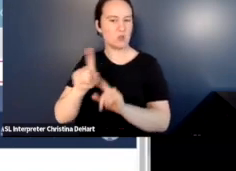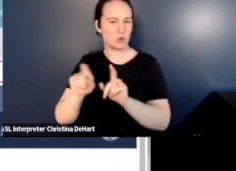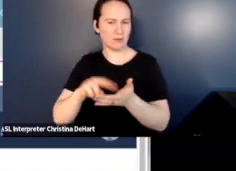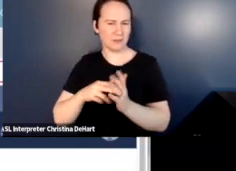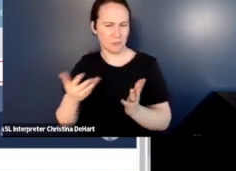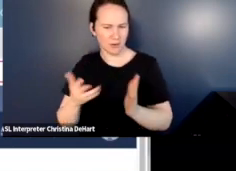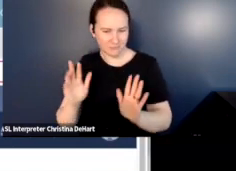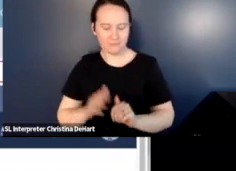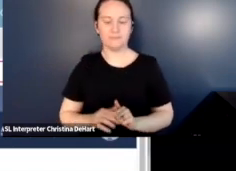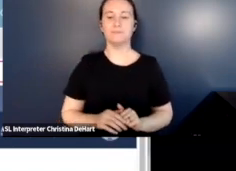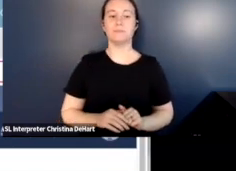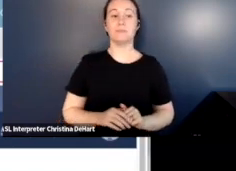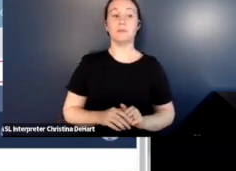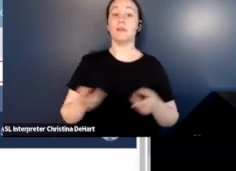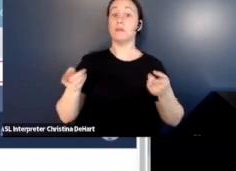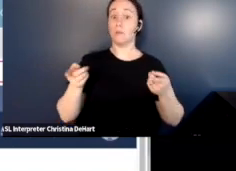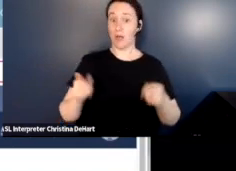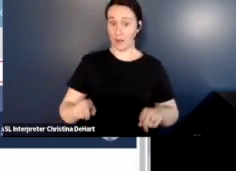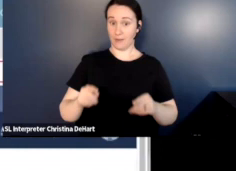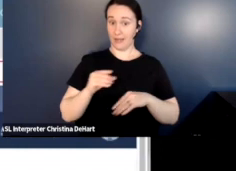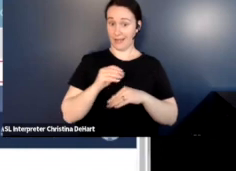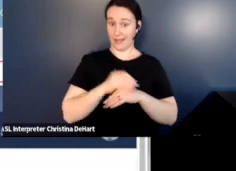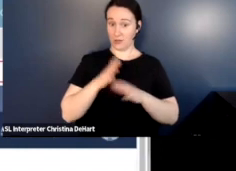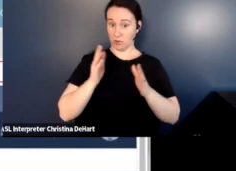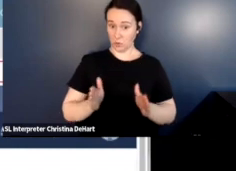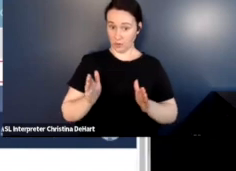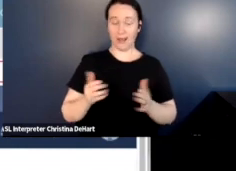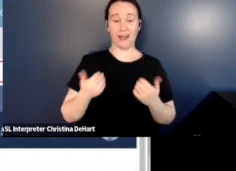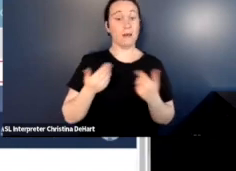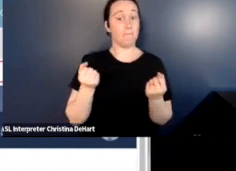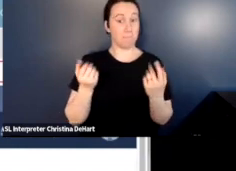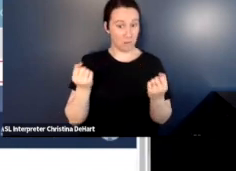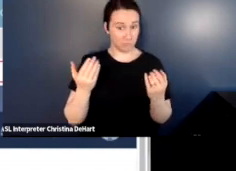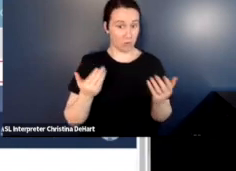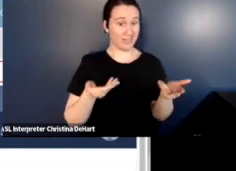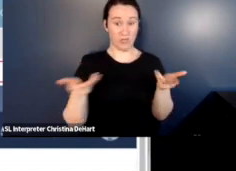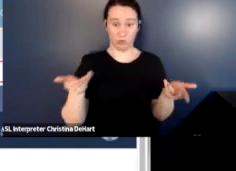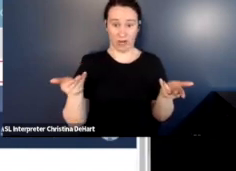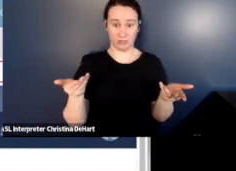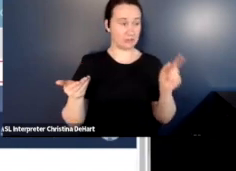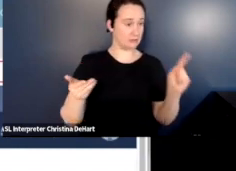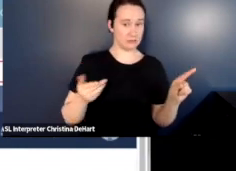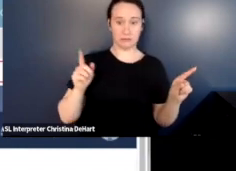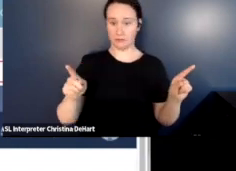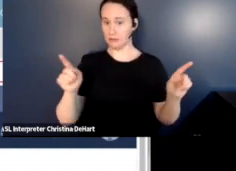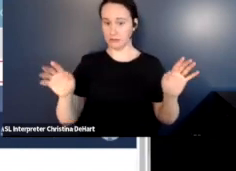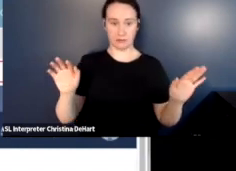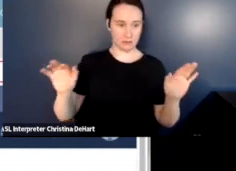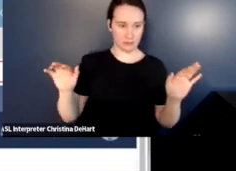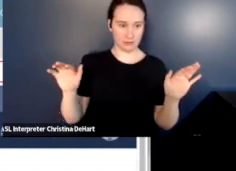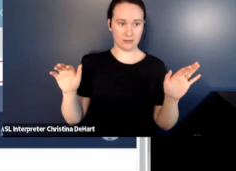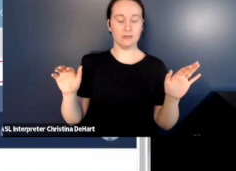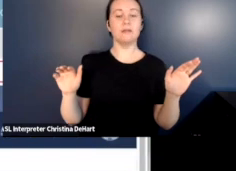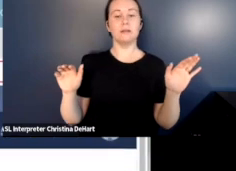second. When a crisis counselor is on multiple interactions, the system will